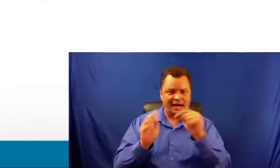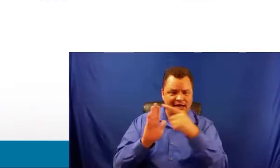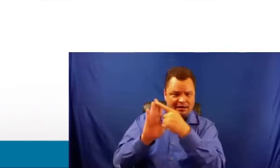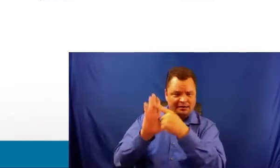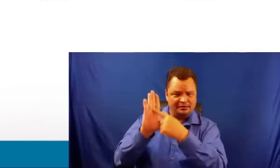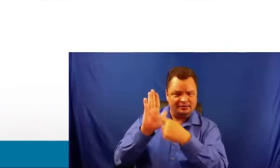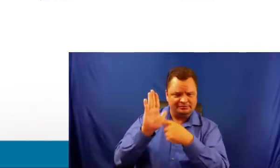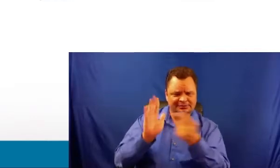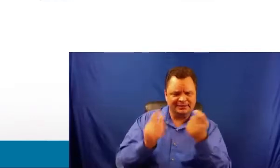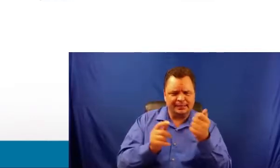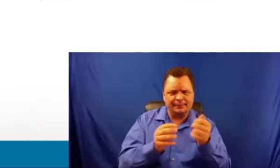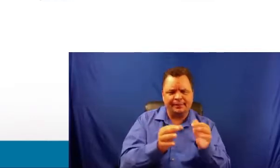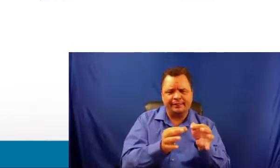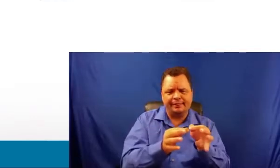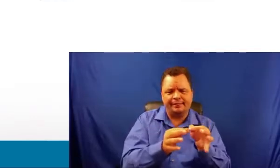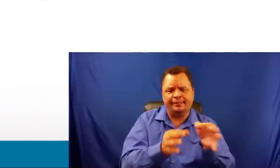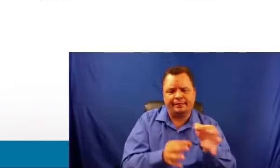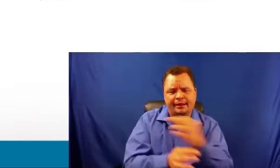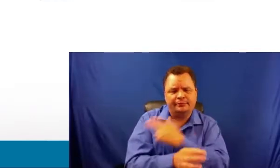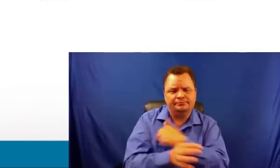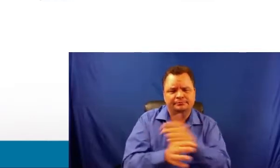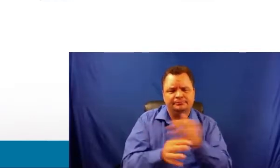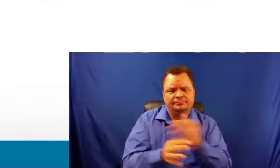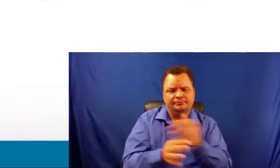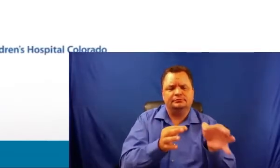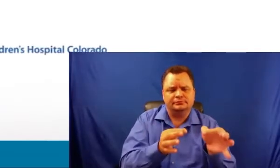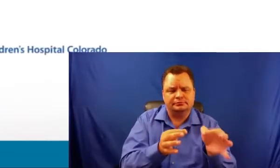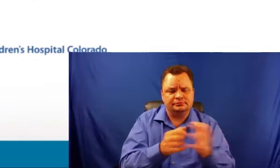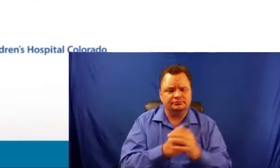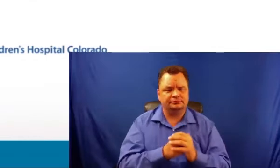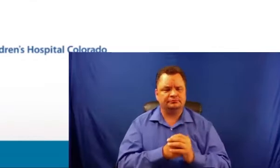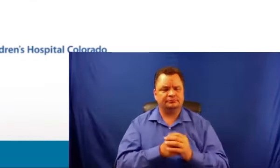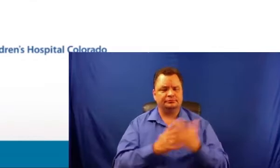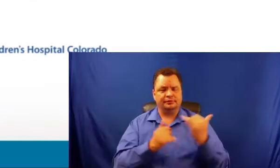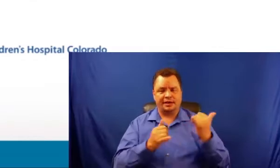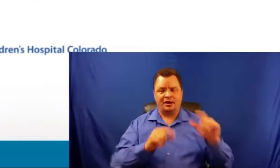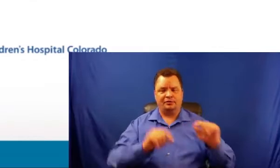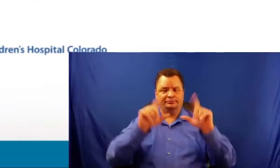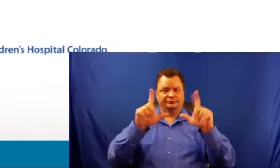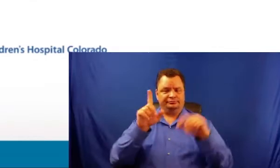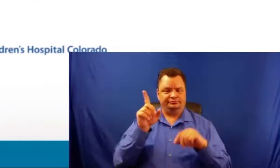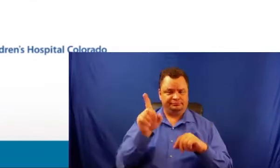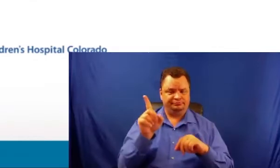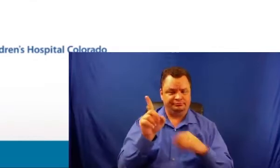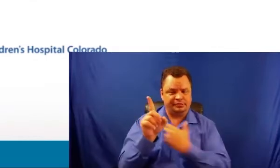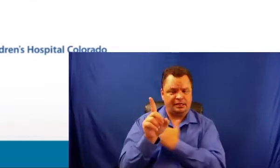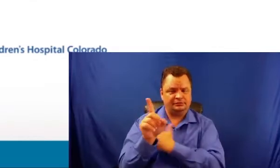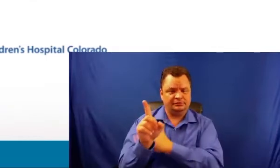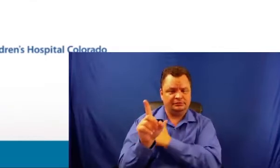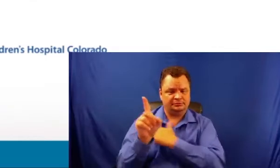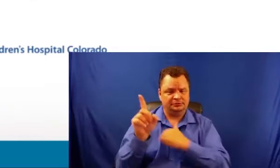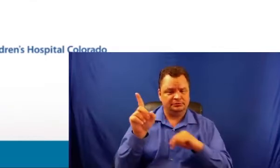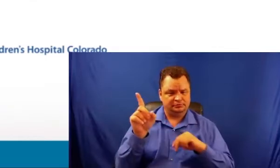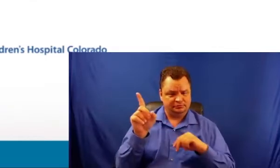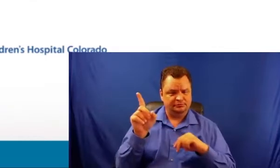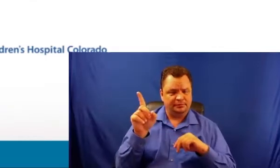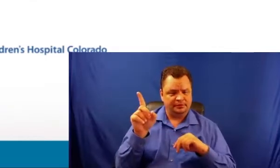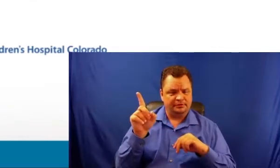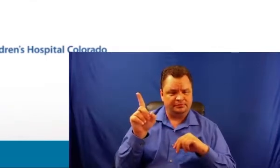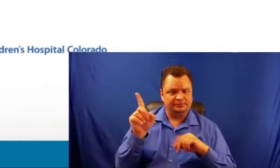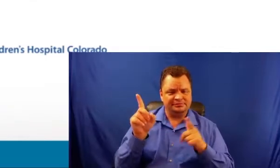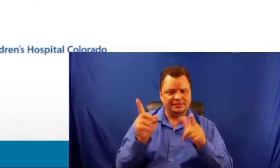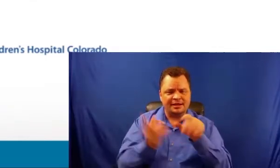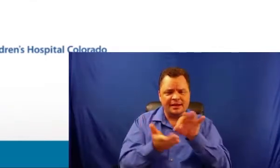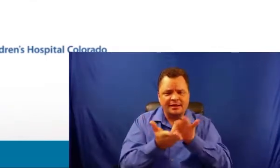things. If we could shift to the next slide, I'd like to talk a little bit about hospital census. So hospital census, this is through a partnership with our